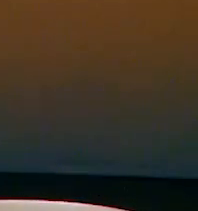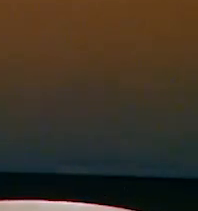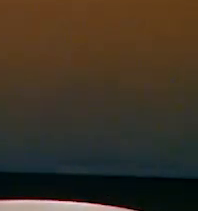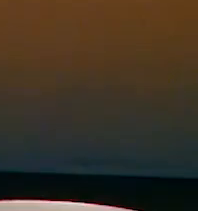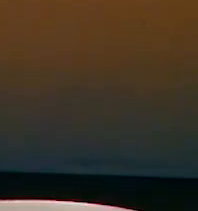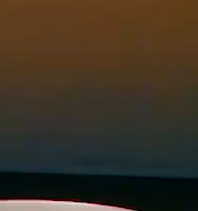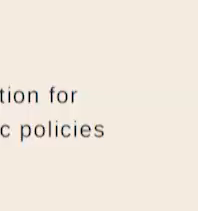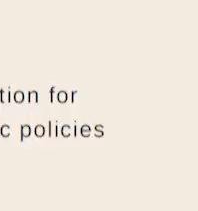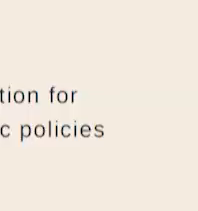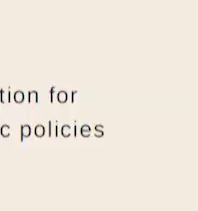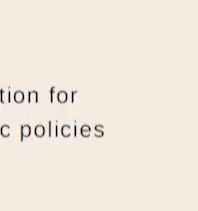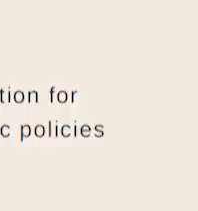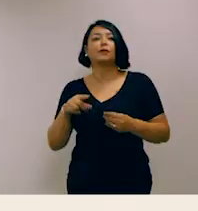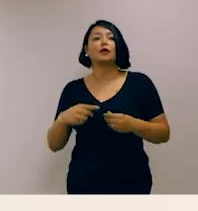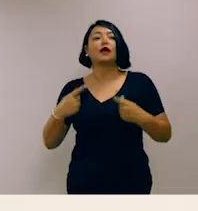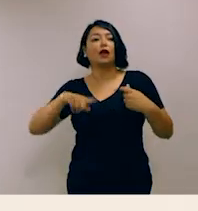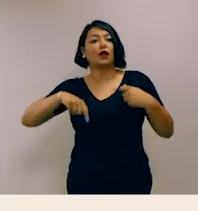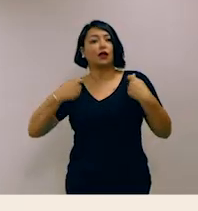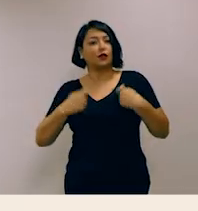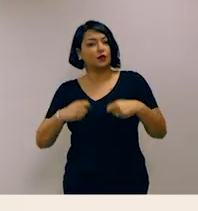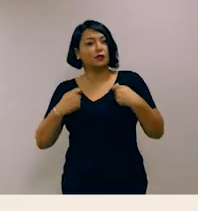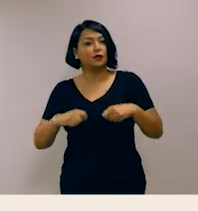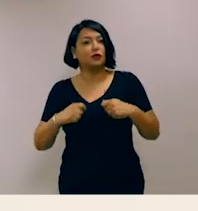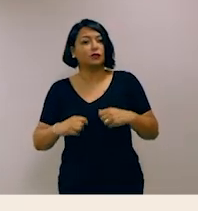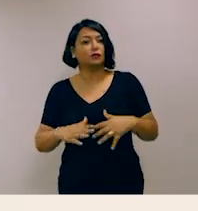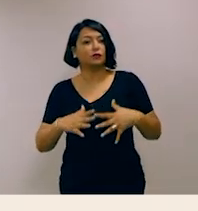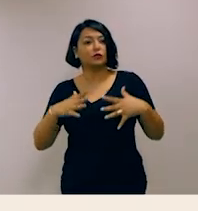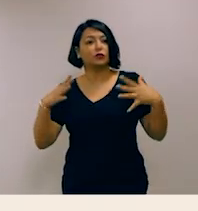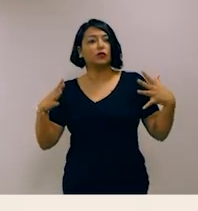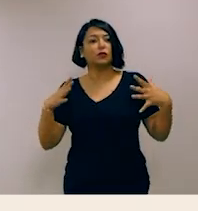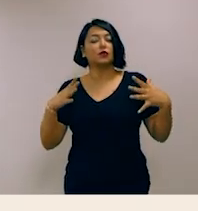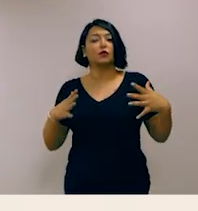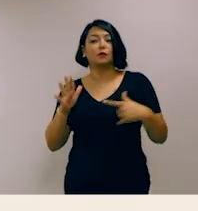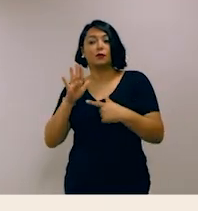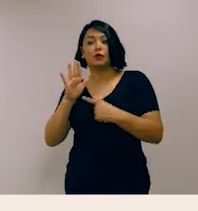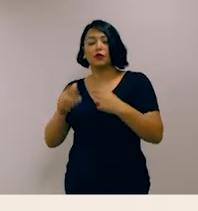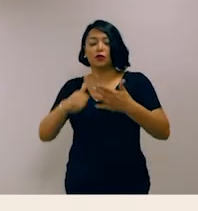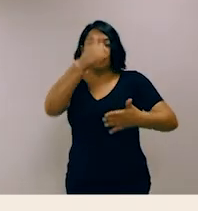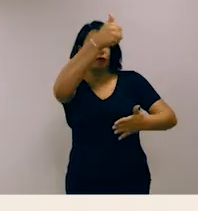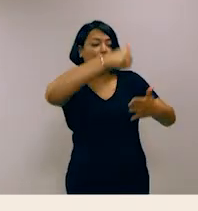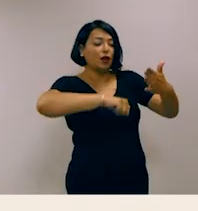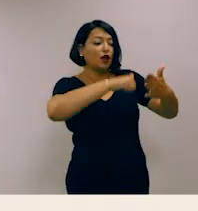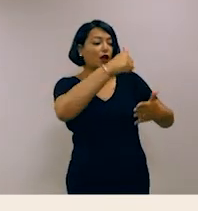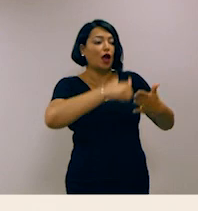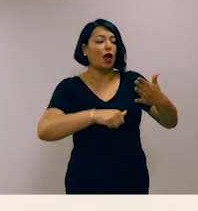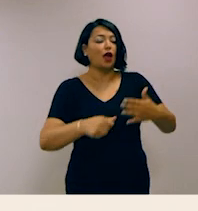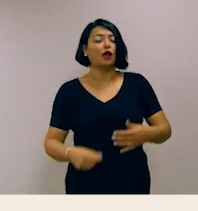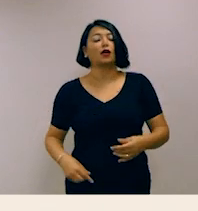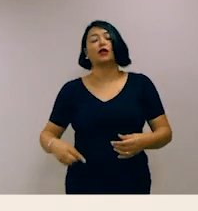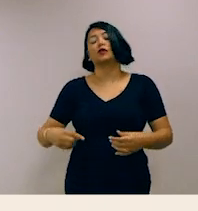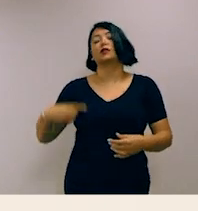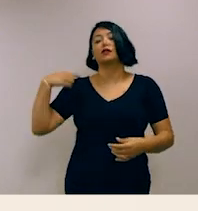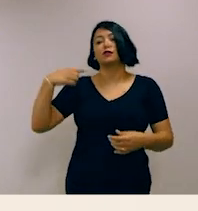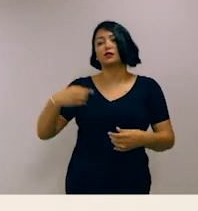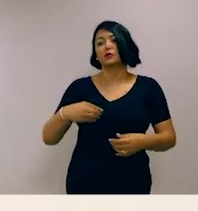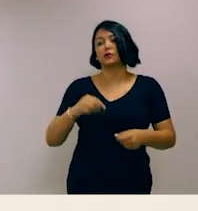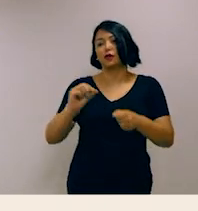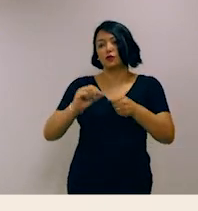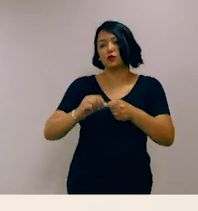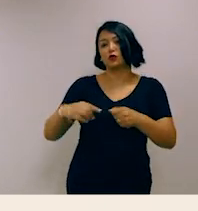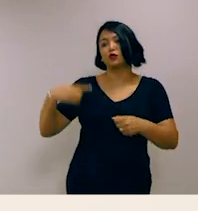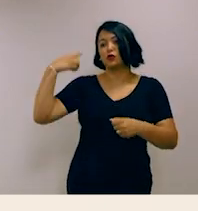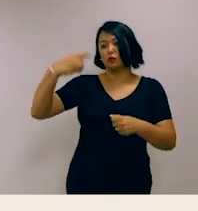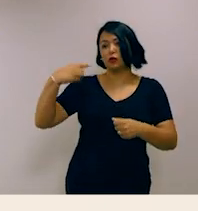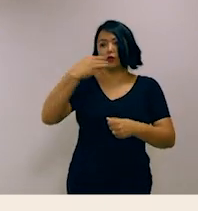is a general view of our motivation. There is a great need to assess the results of